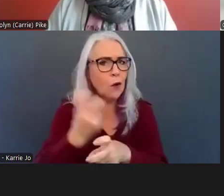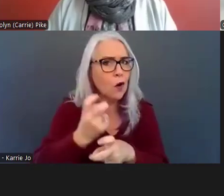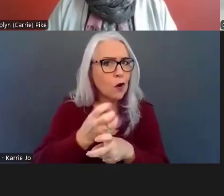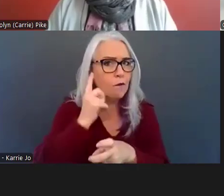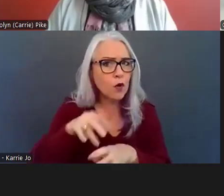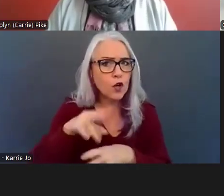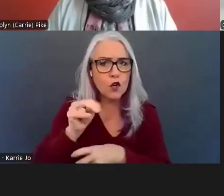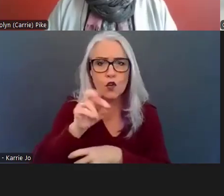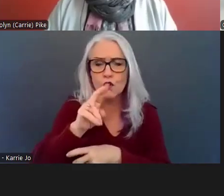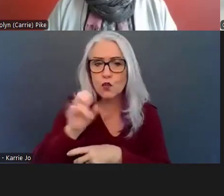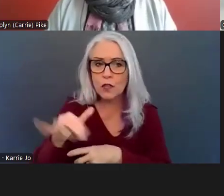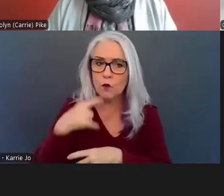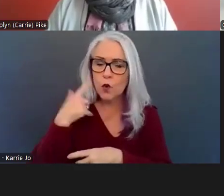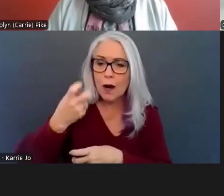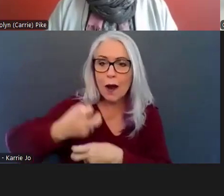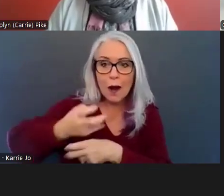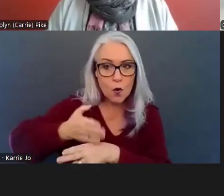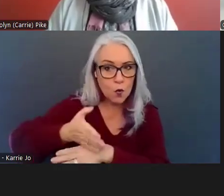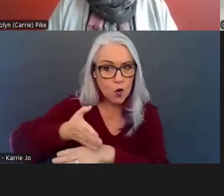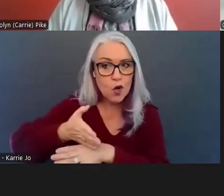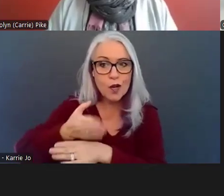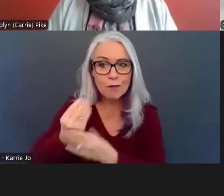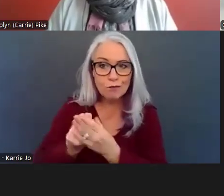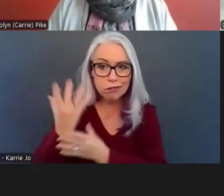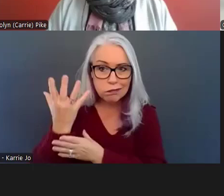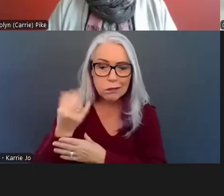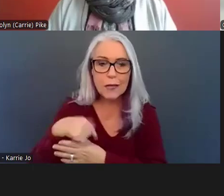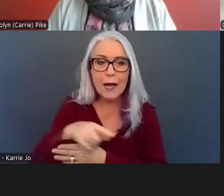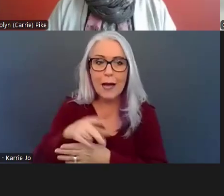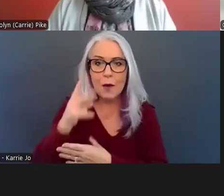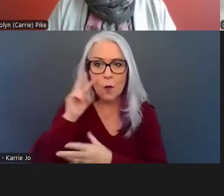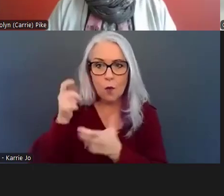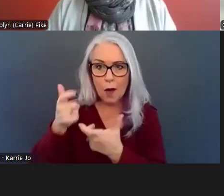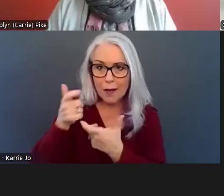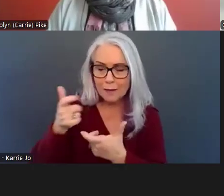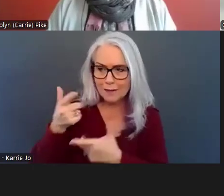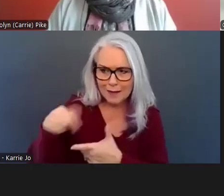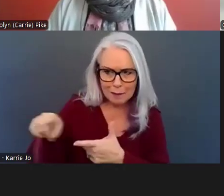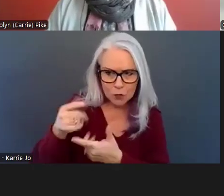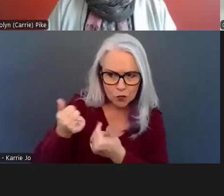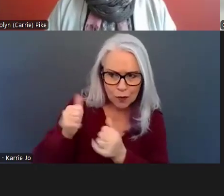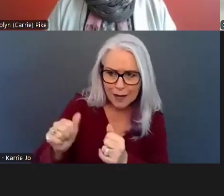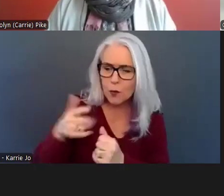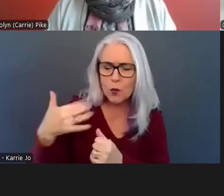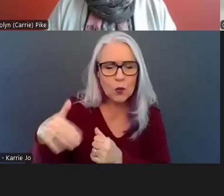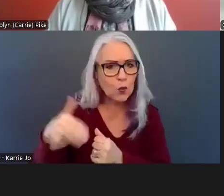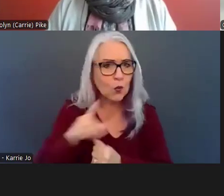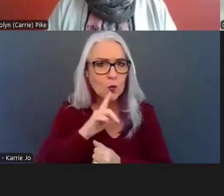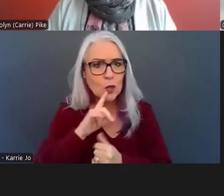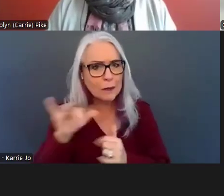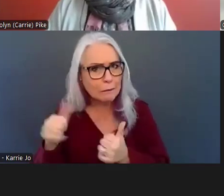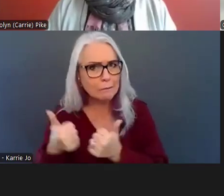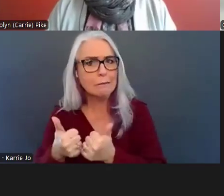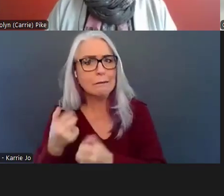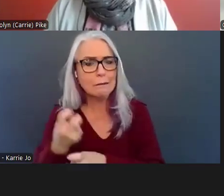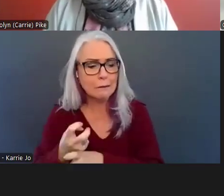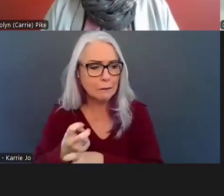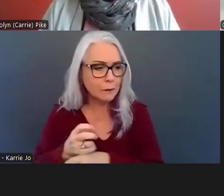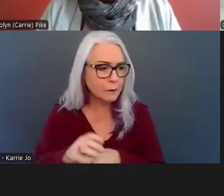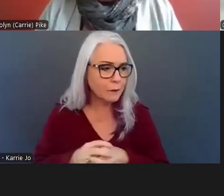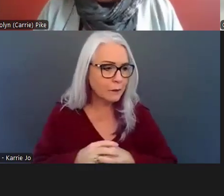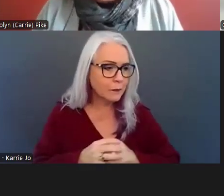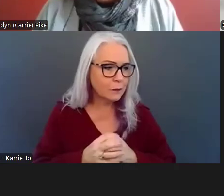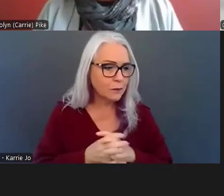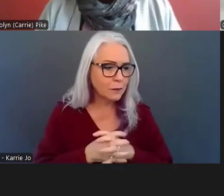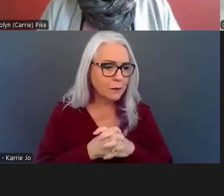hardwood species. I watched our nursery manager try to do that, and it's it's super challenging. But at any rate, so go ahead, you